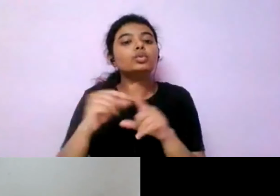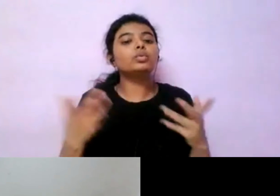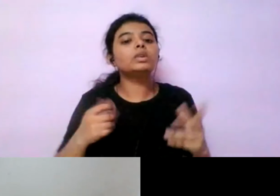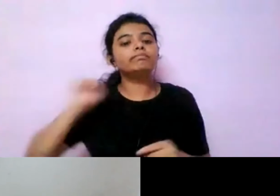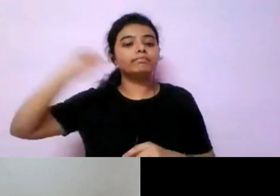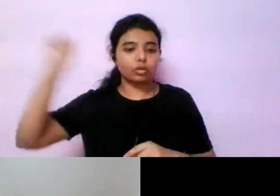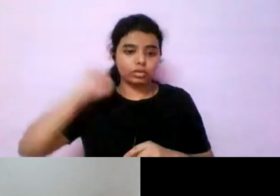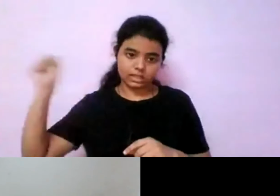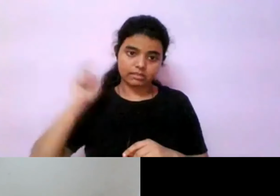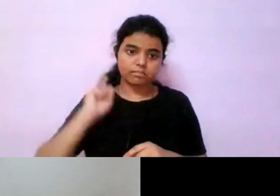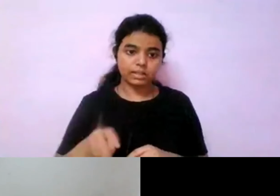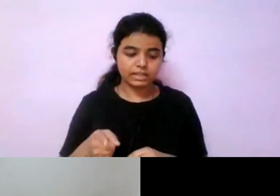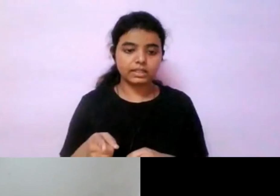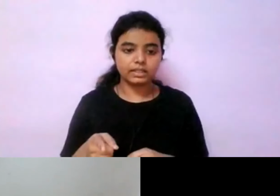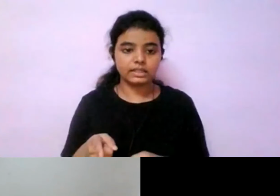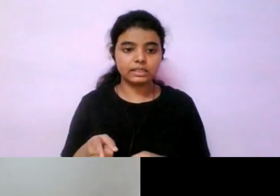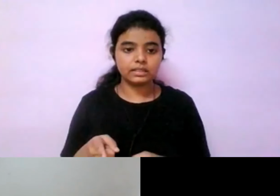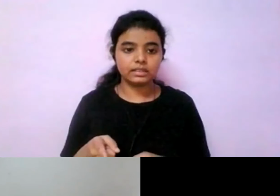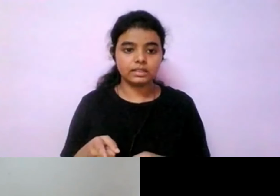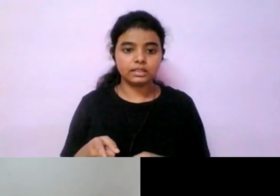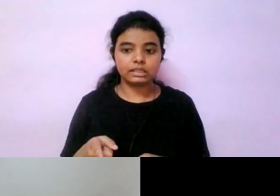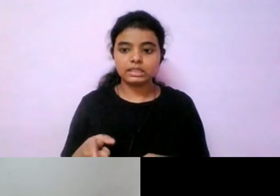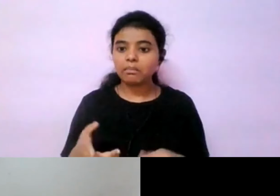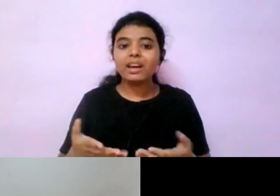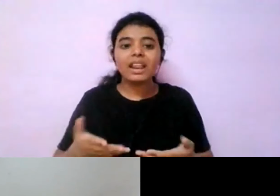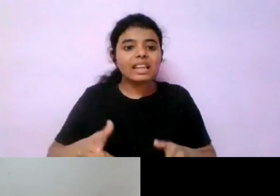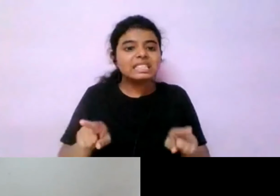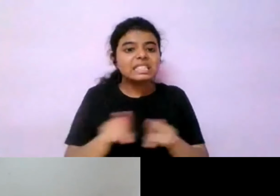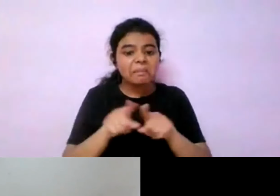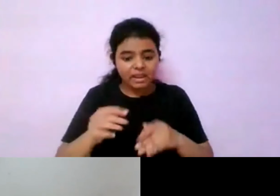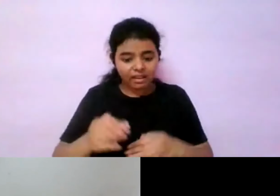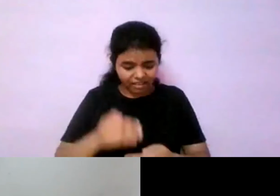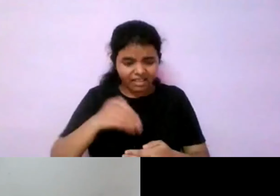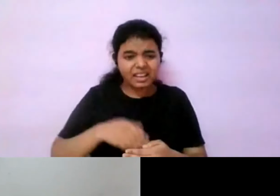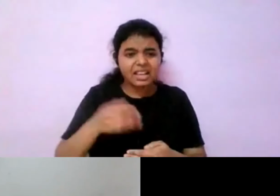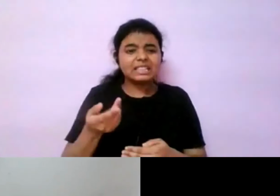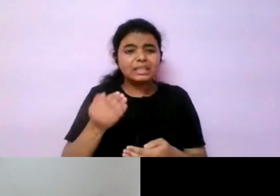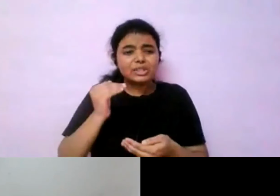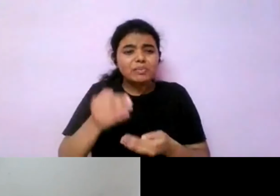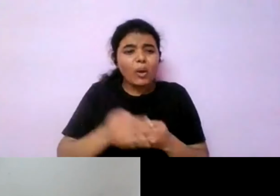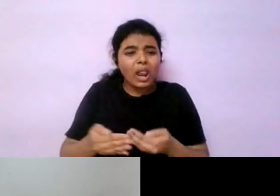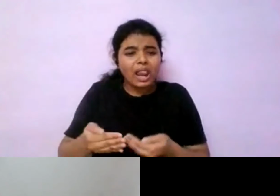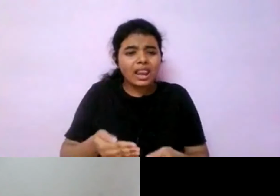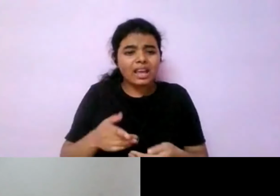against terminating a life in this manner, because